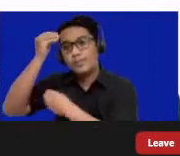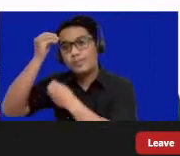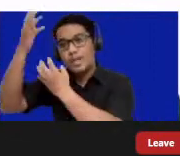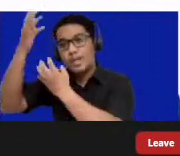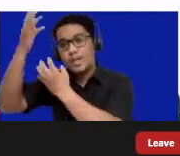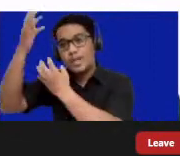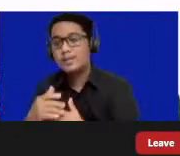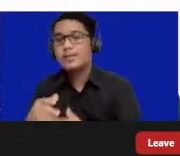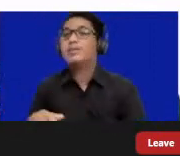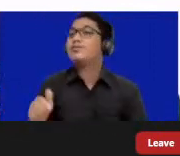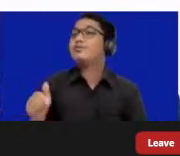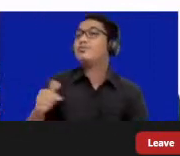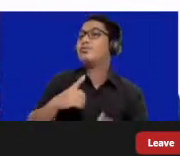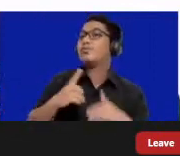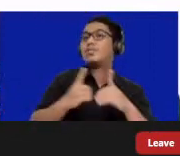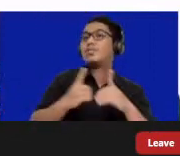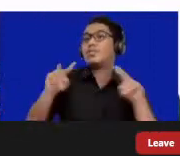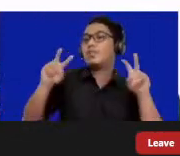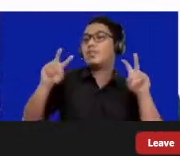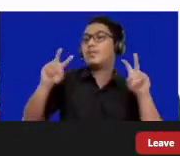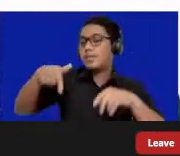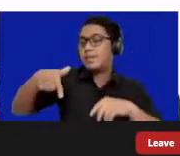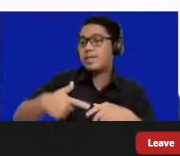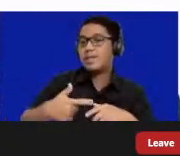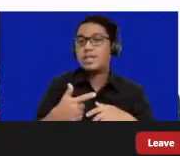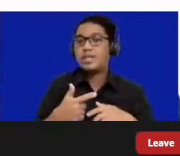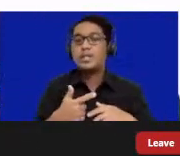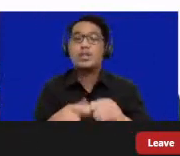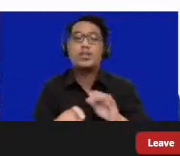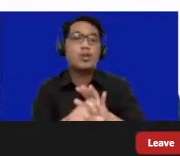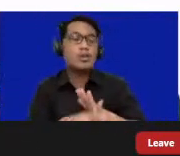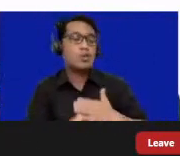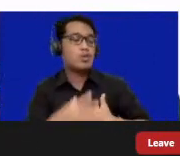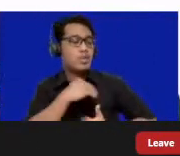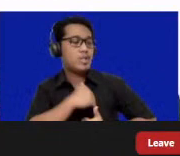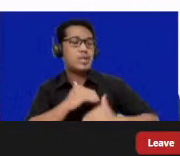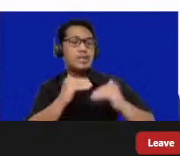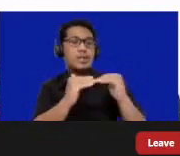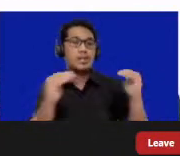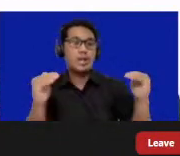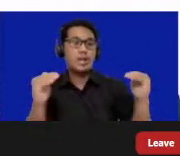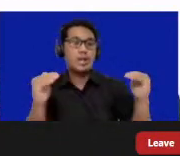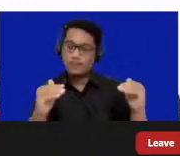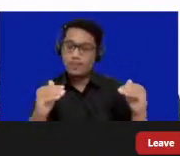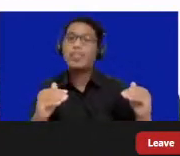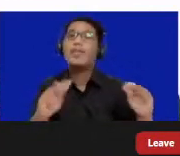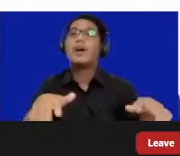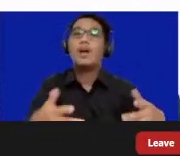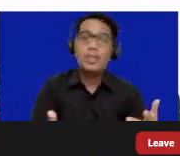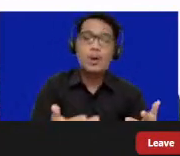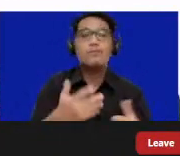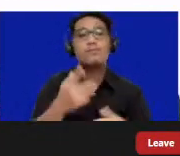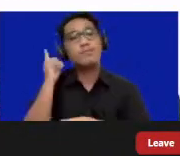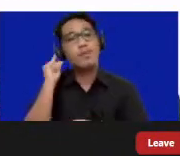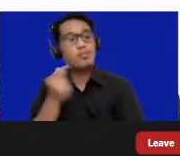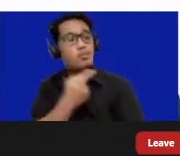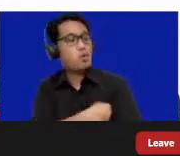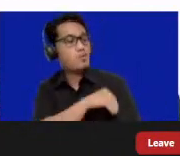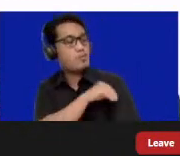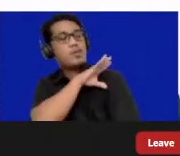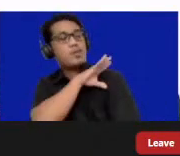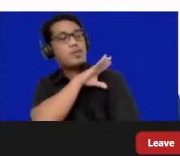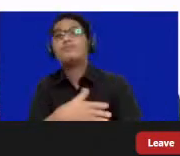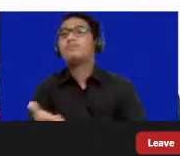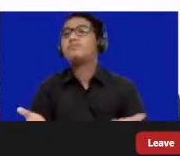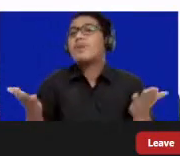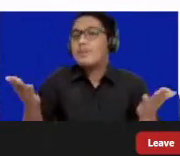women empowerment, youth engagement, and disability inclusion, how these aspects can be an integral part of the learning